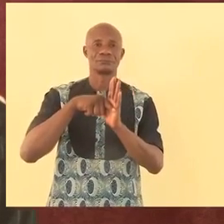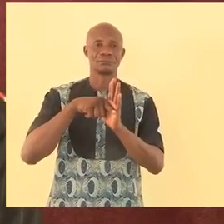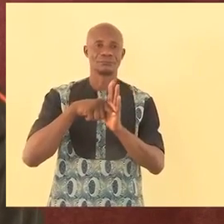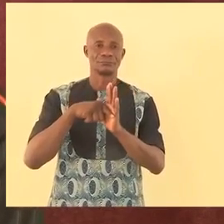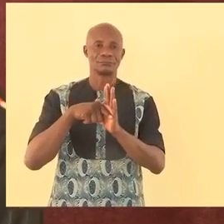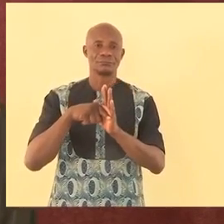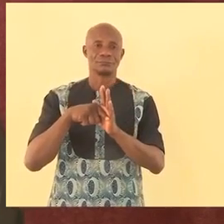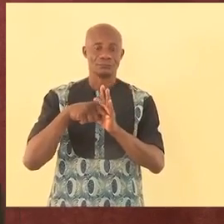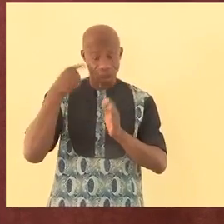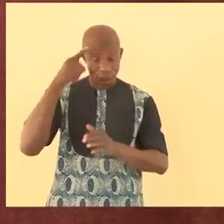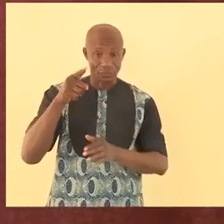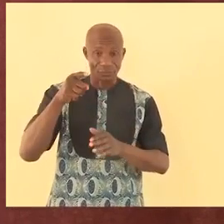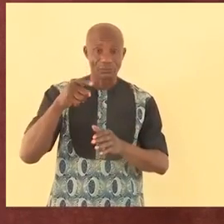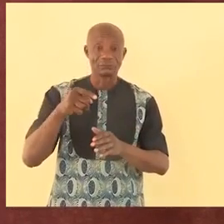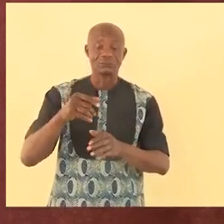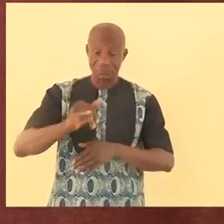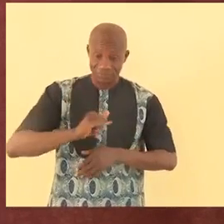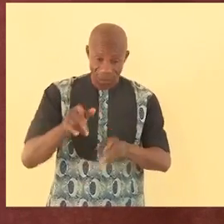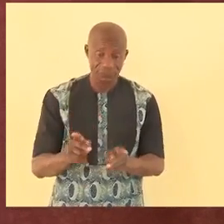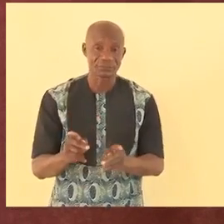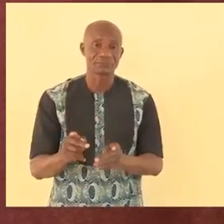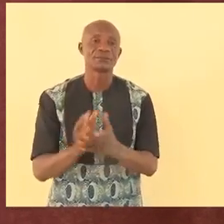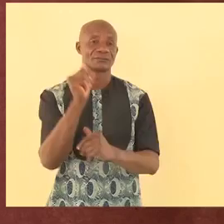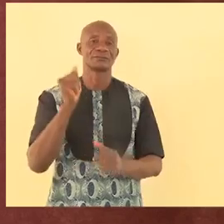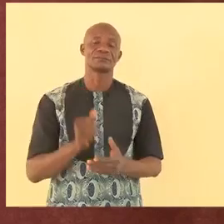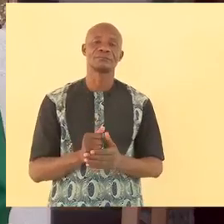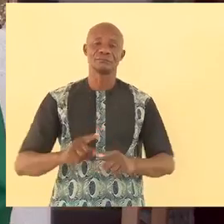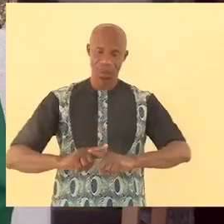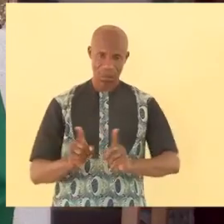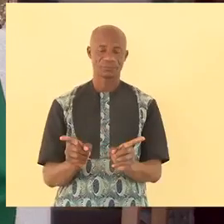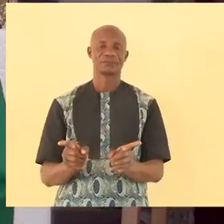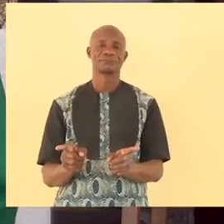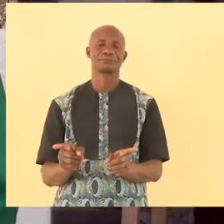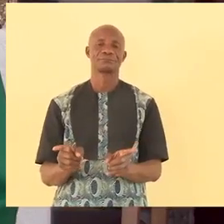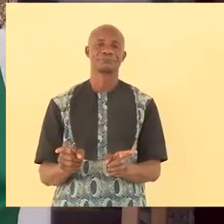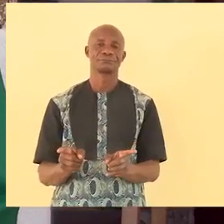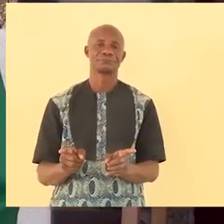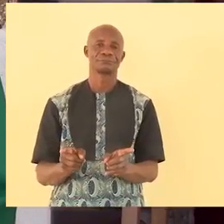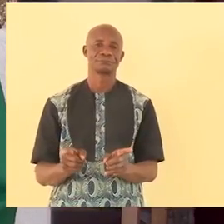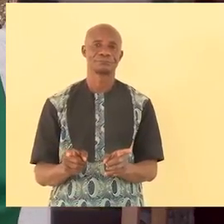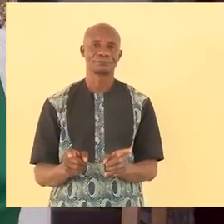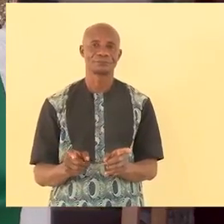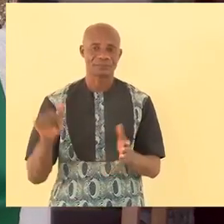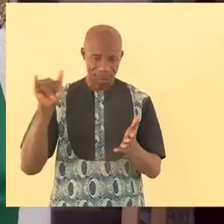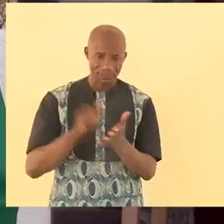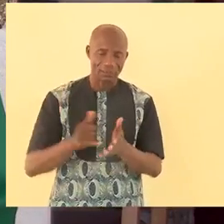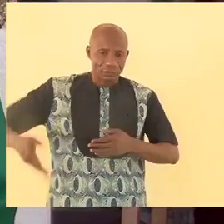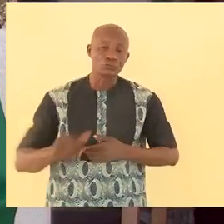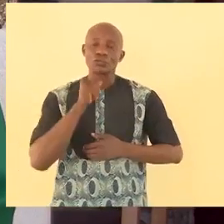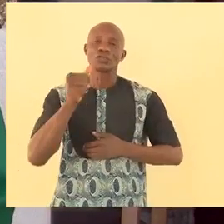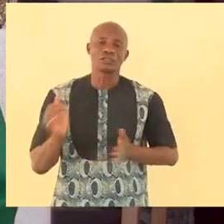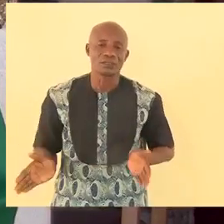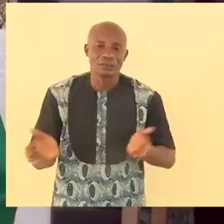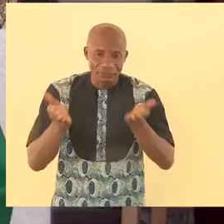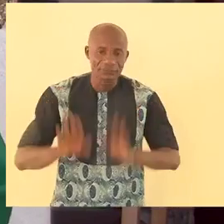return. It's normal. From the same person I tried to. It's a normal thing. But I was just saying that must not be a discouragement,